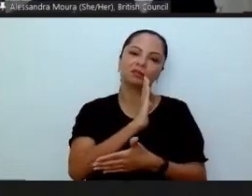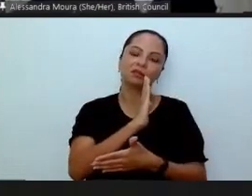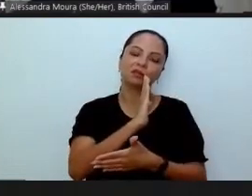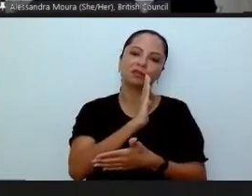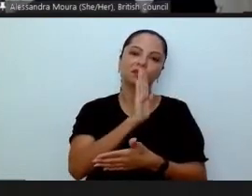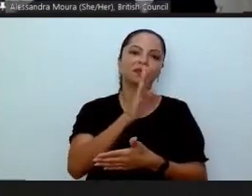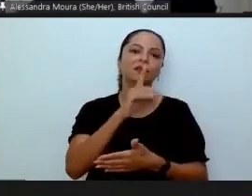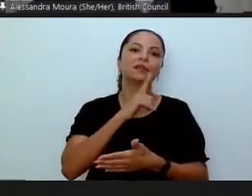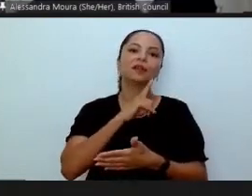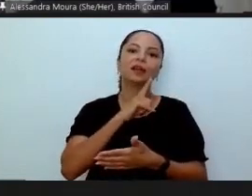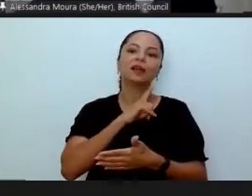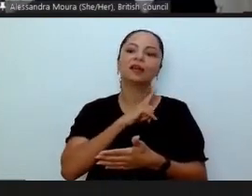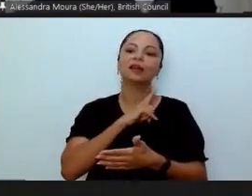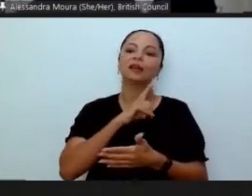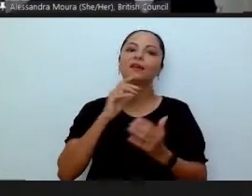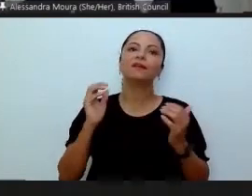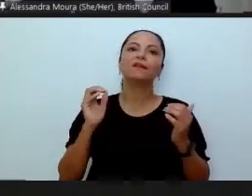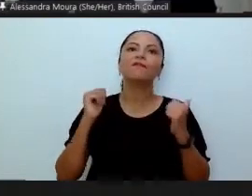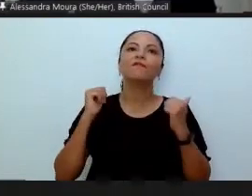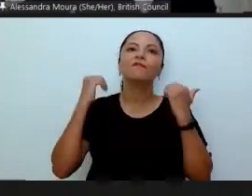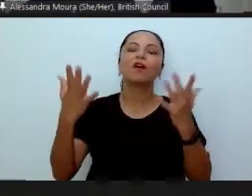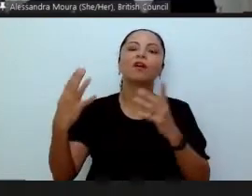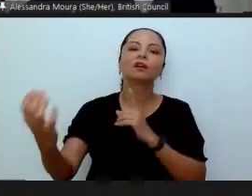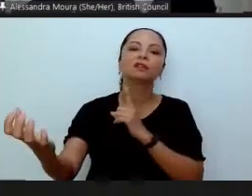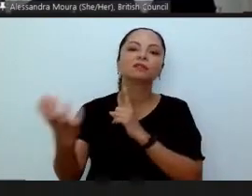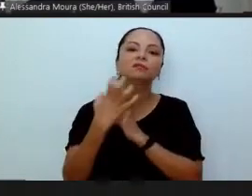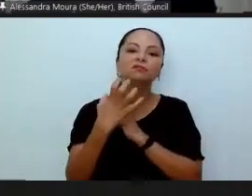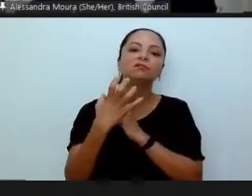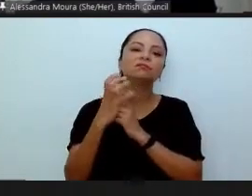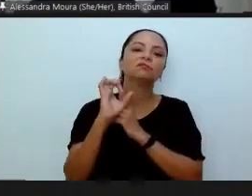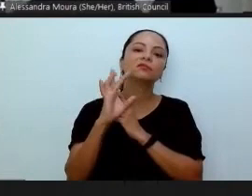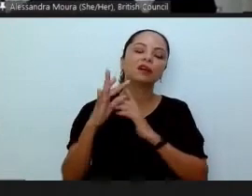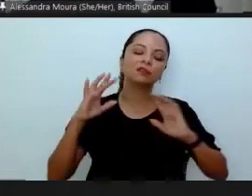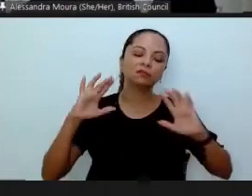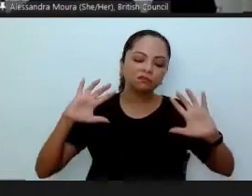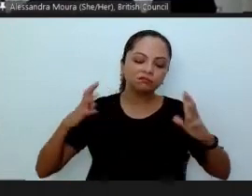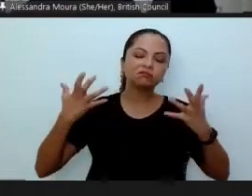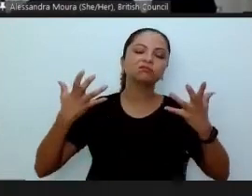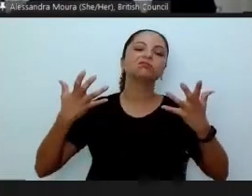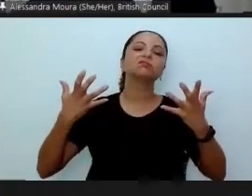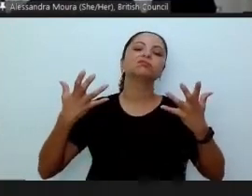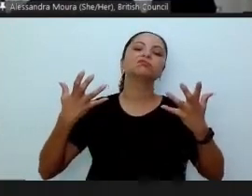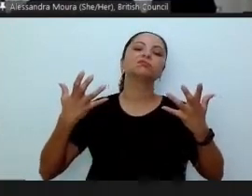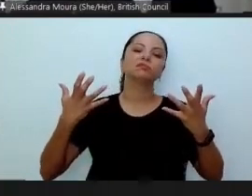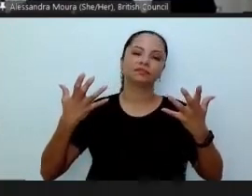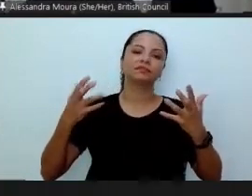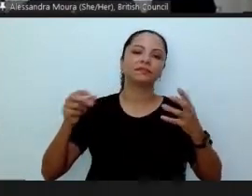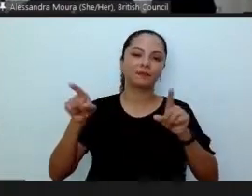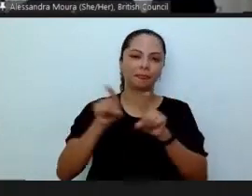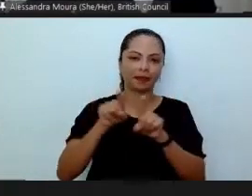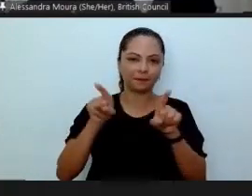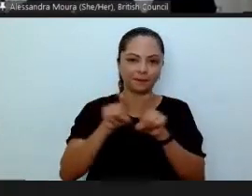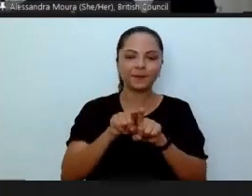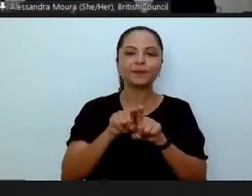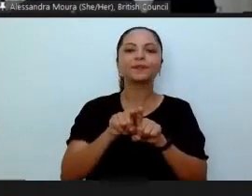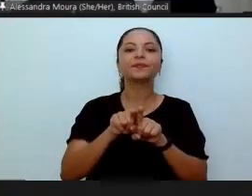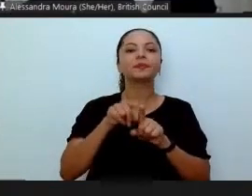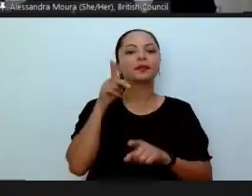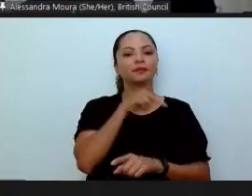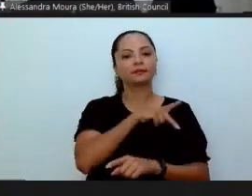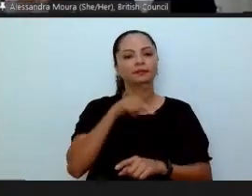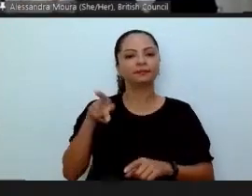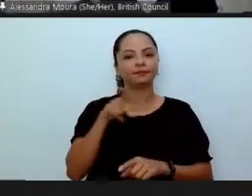more active involvement and enjoyment in learning English. So the teacher thinks, quite rightly, I think, that